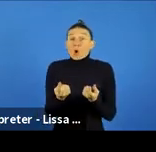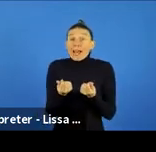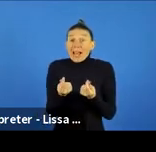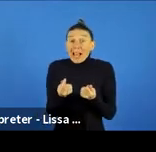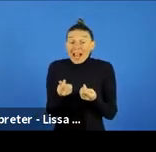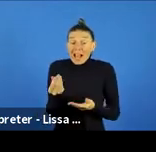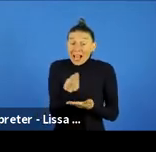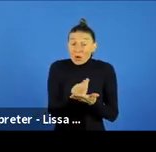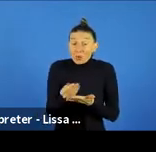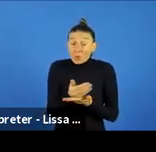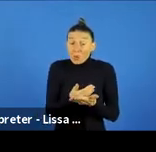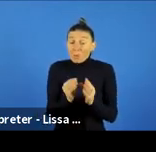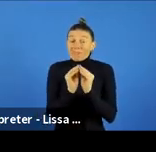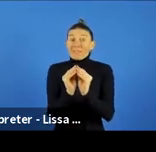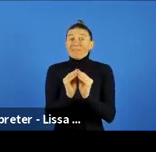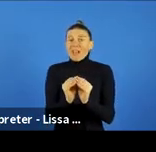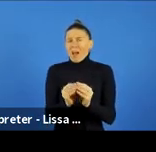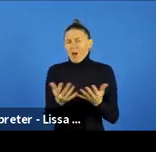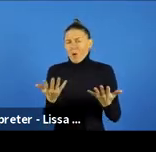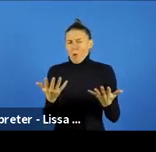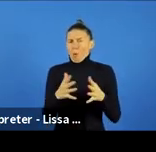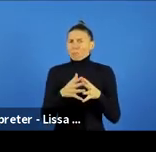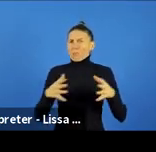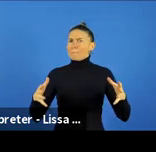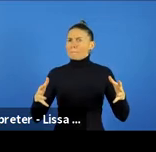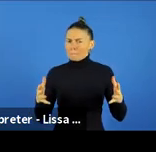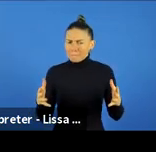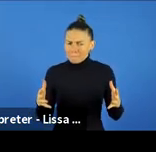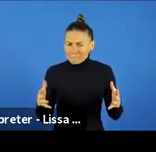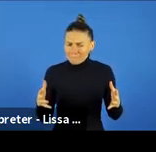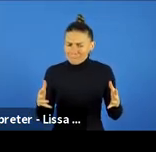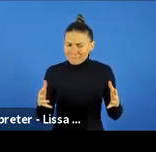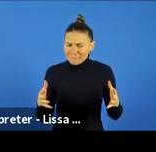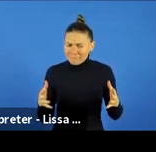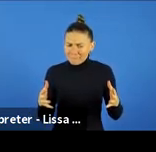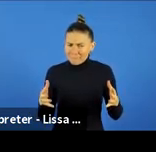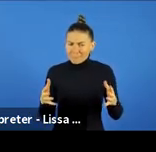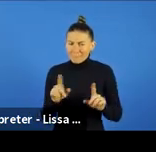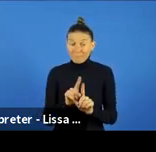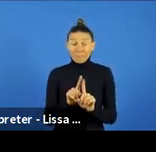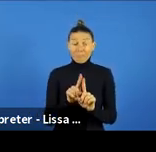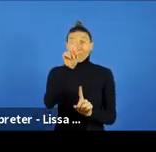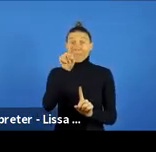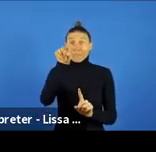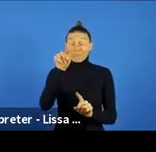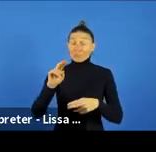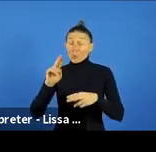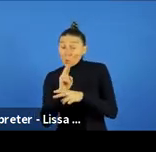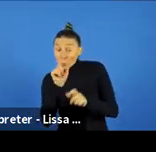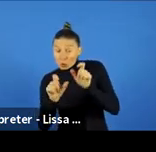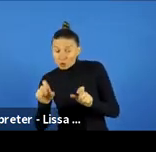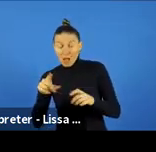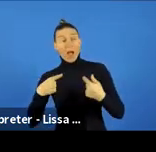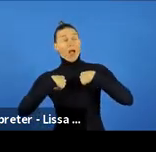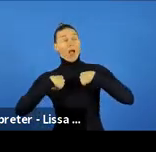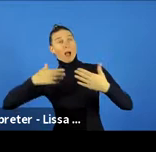stakeholders, the users, no, the other, the previous, yeah, this one, thank you. The users have a new job opportunity than